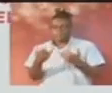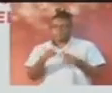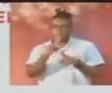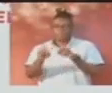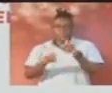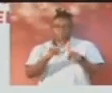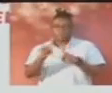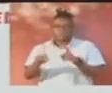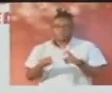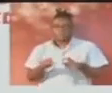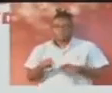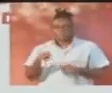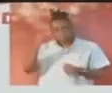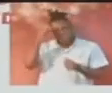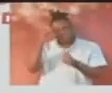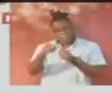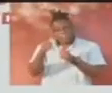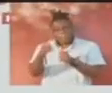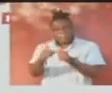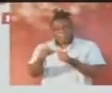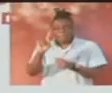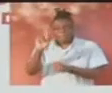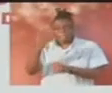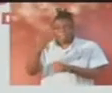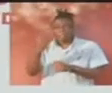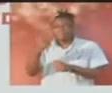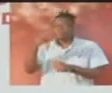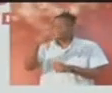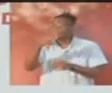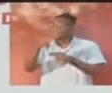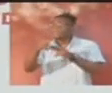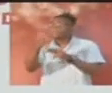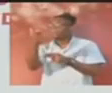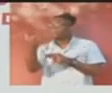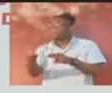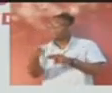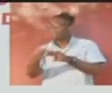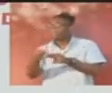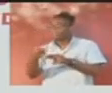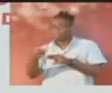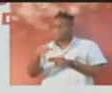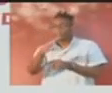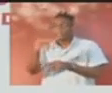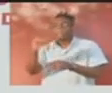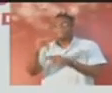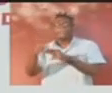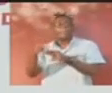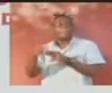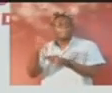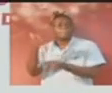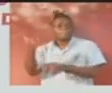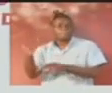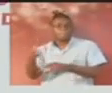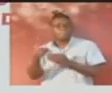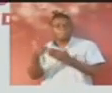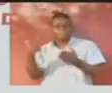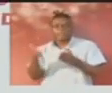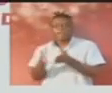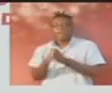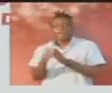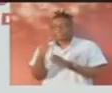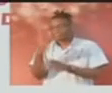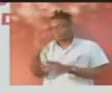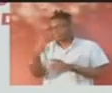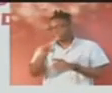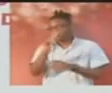representatives are reminded to begin by stating their name and the name of the media house that you represent before you put forward your 2